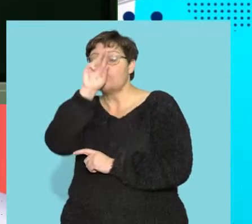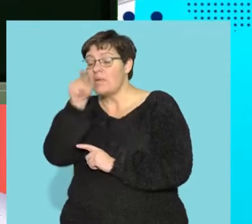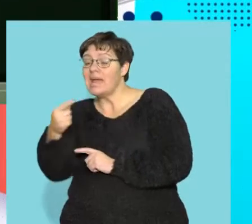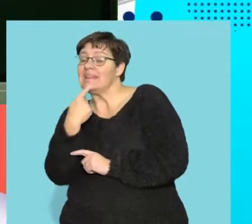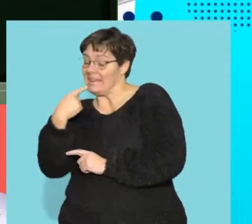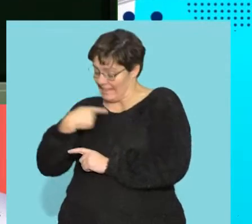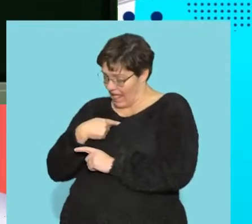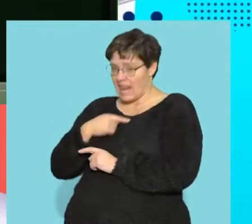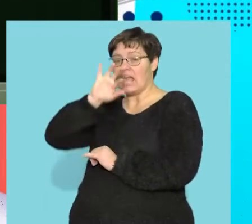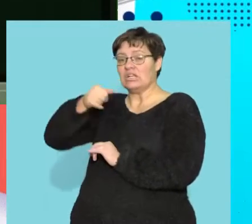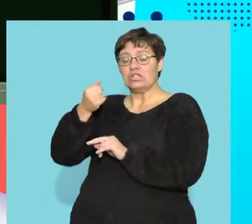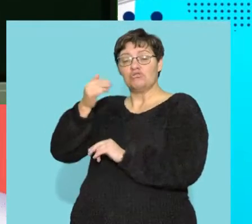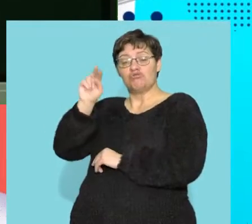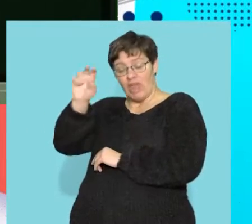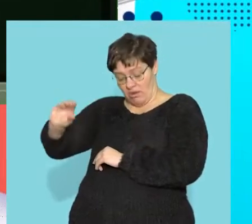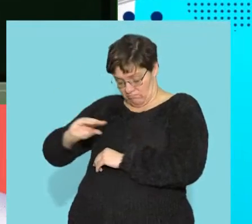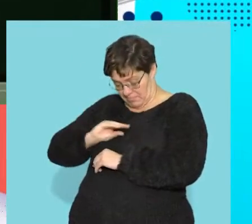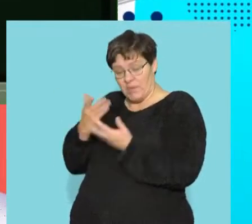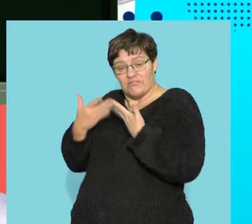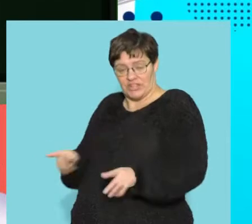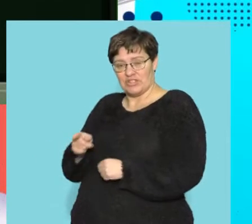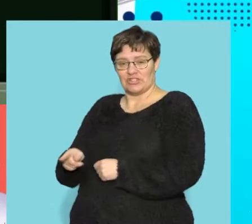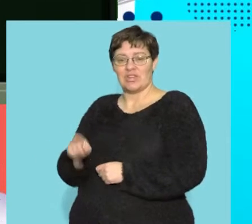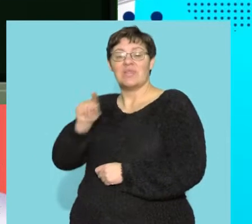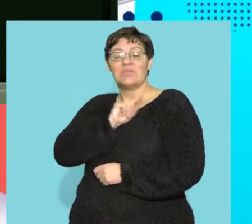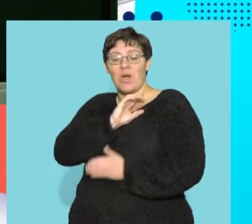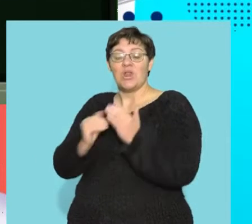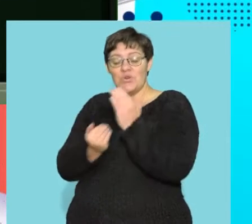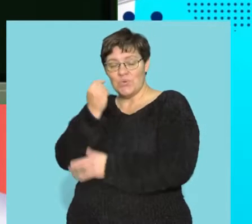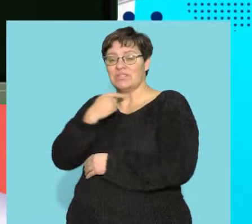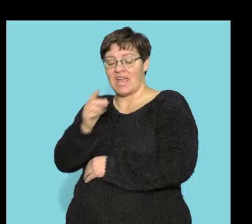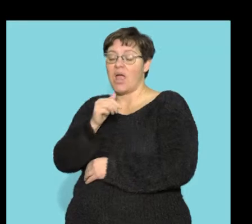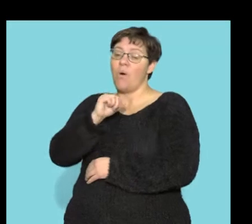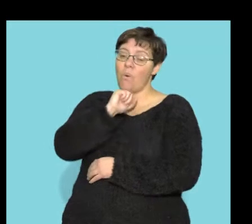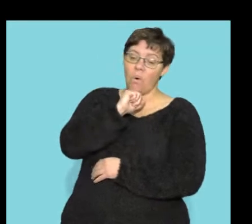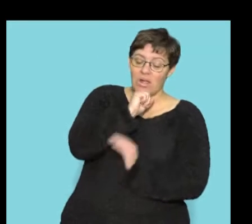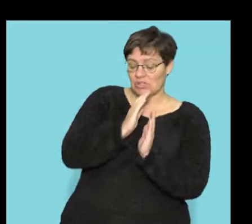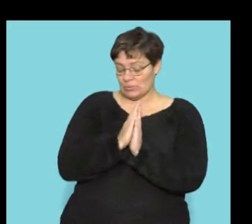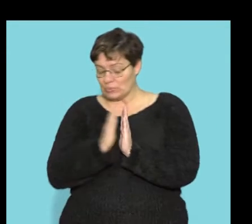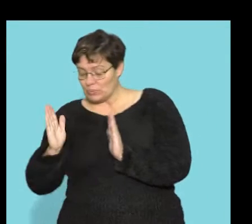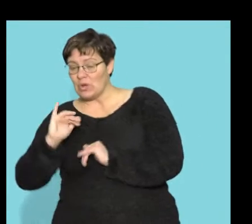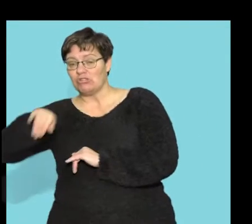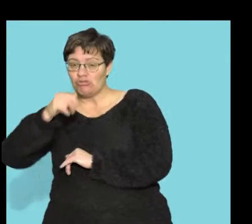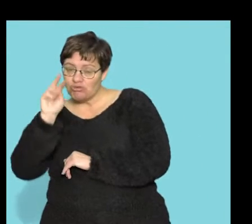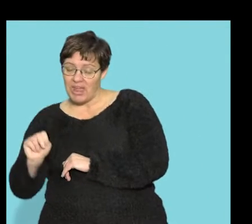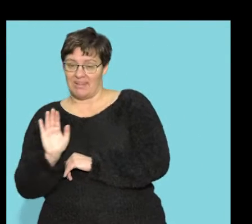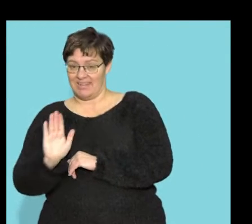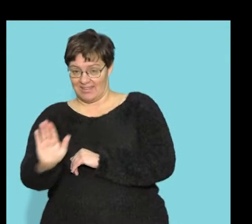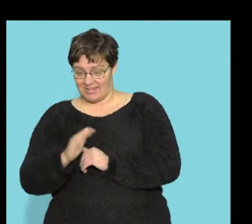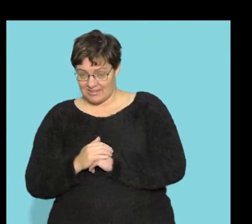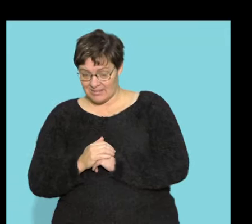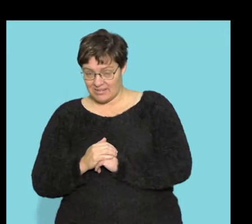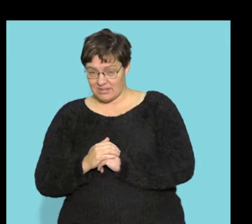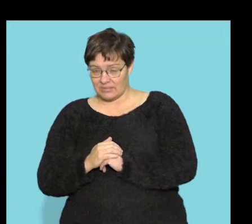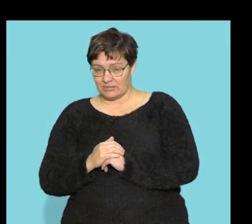received the rental for January. And that is why in the new rental you say from August to January.